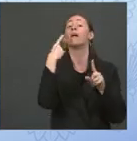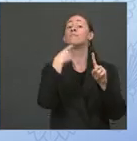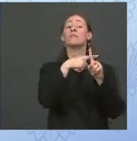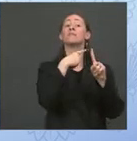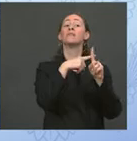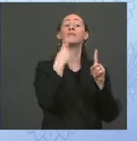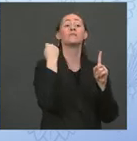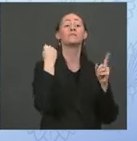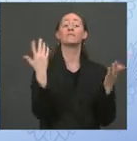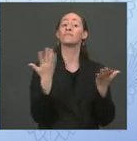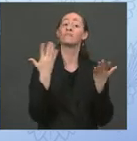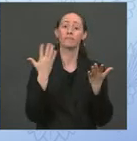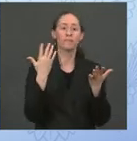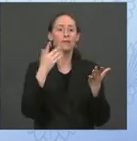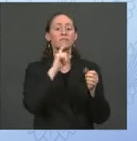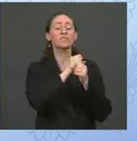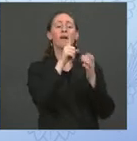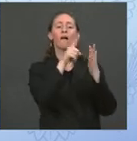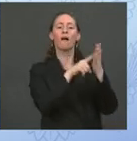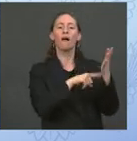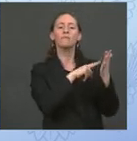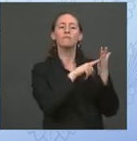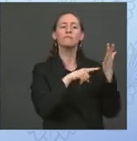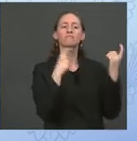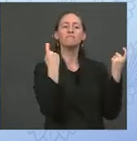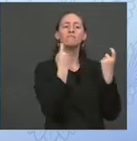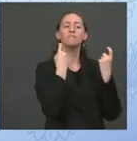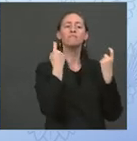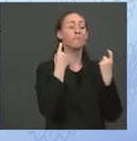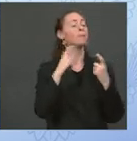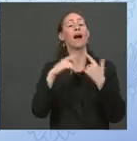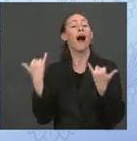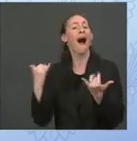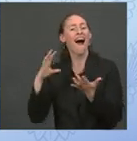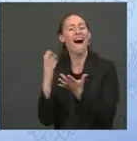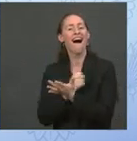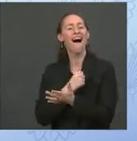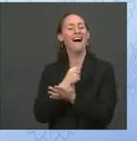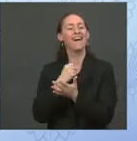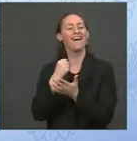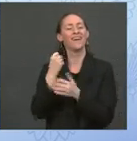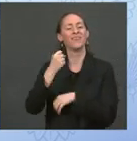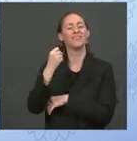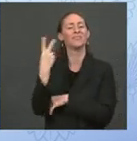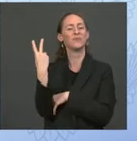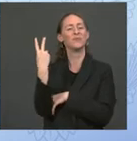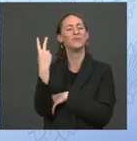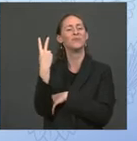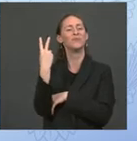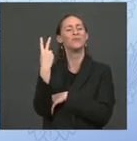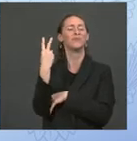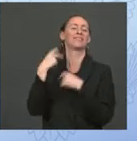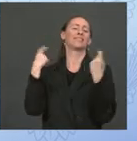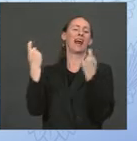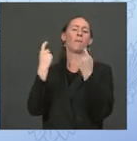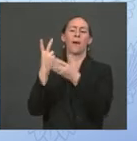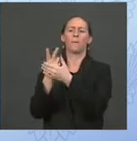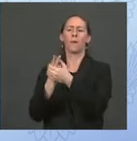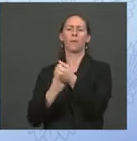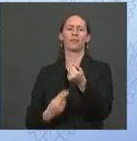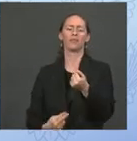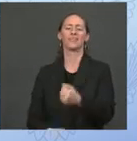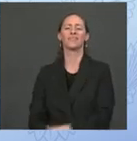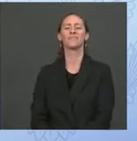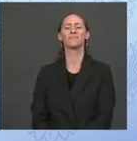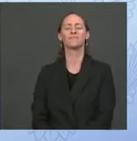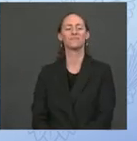is that we get a 2-for-1 deal this year. I'm so glad we're able to do this in person. Before I begin, I want